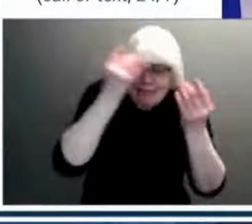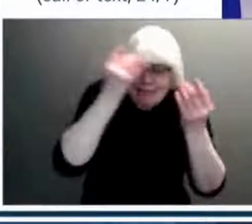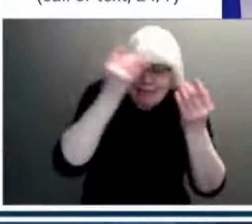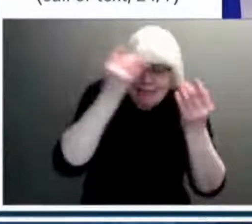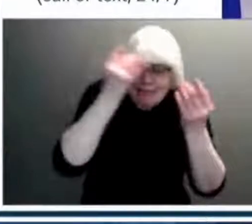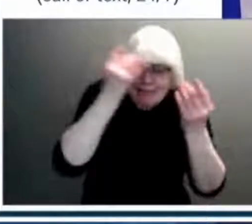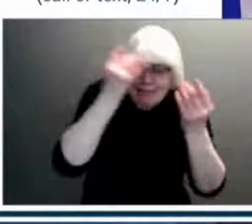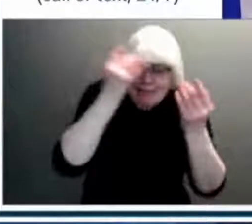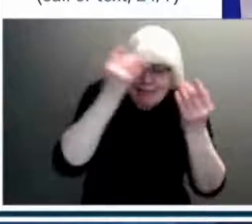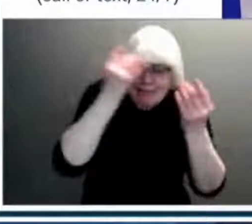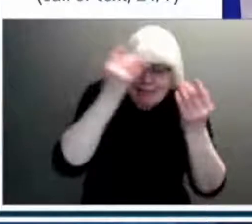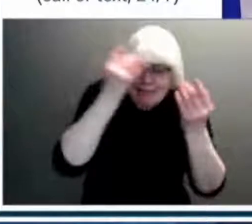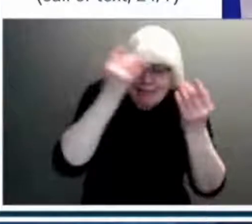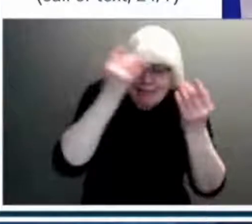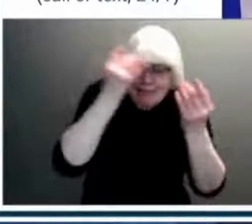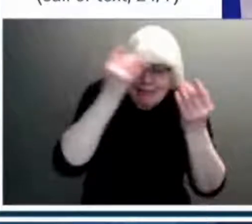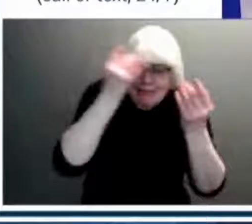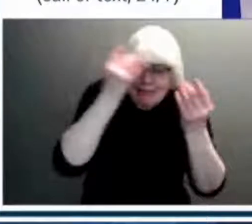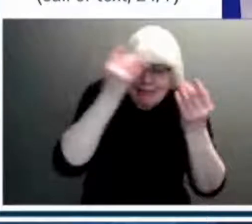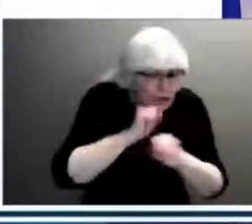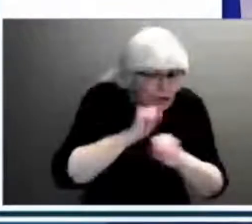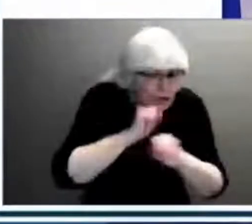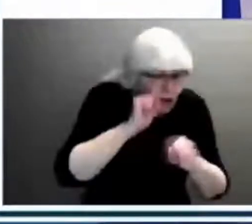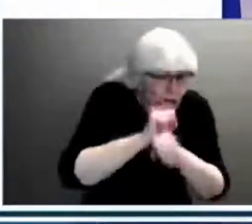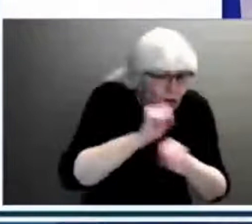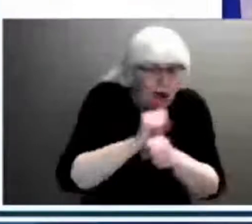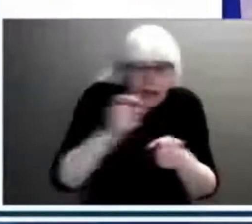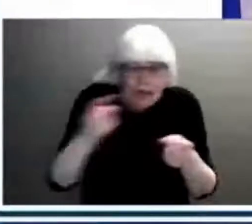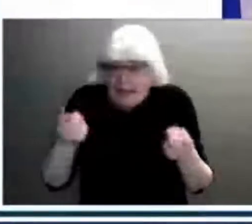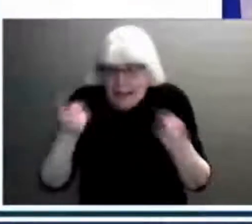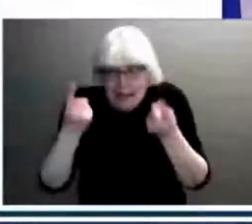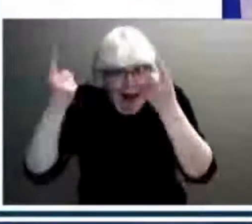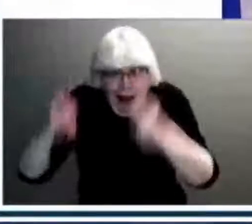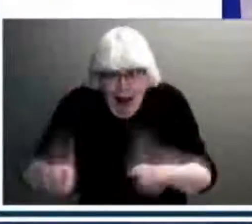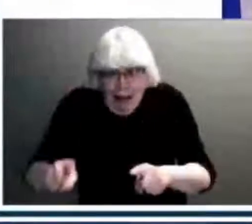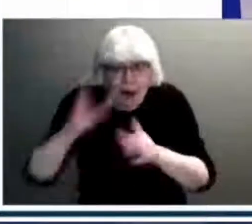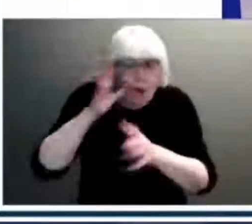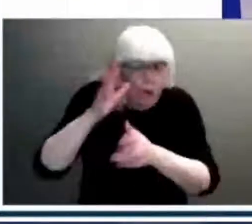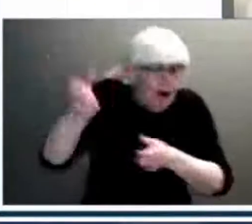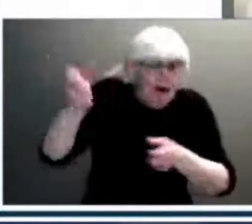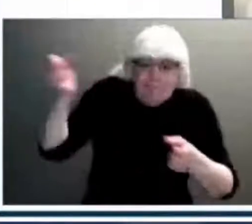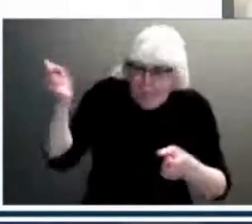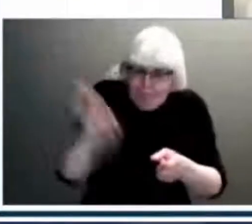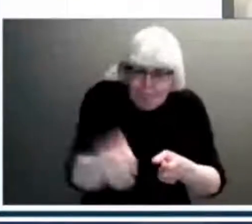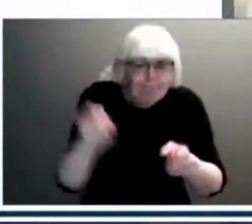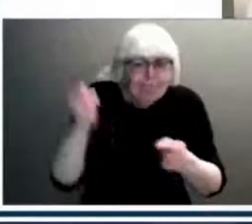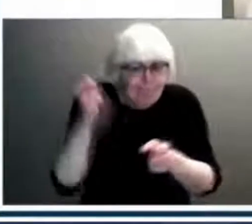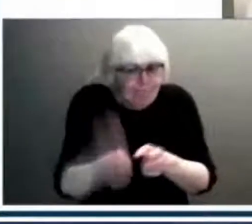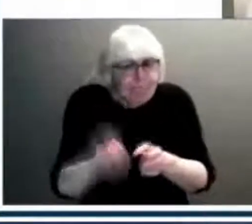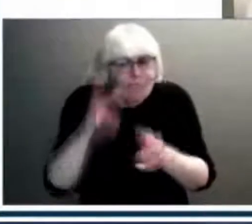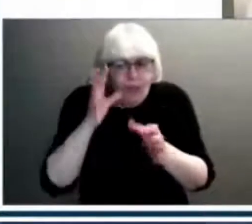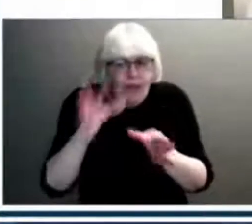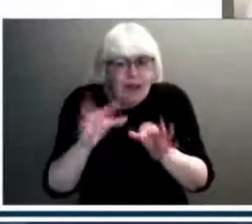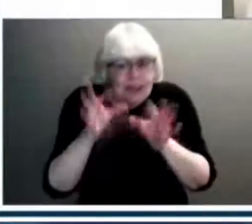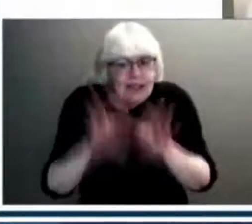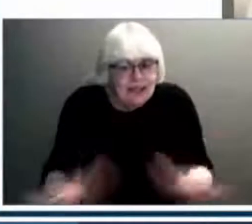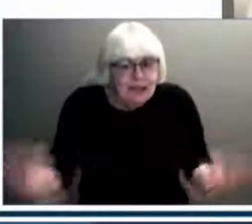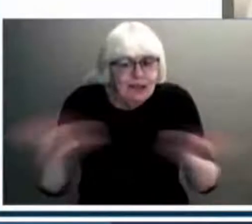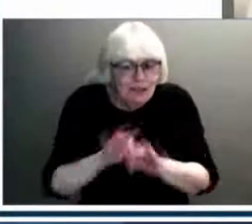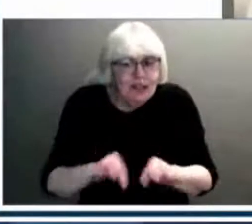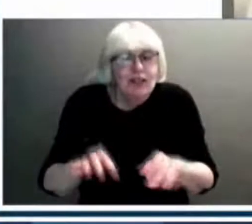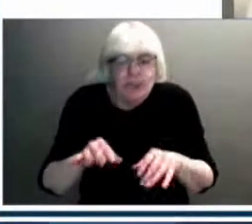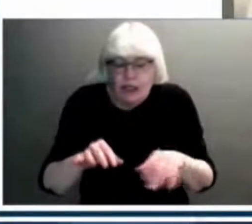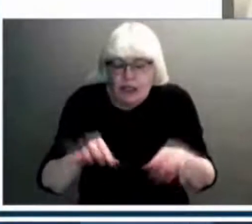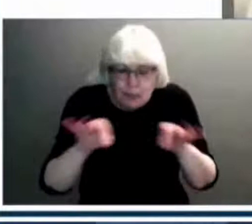challenges that we know await us. But we want kids back in school. It's the best place for them. Go ahead with your follow-up, Paul.